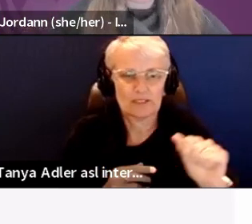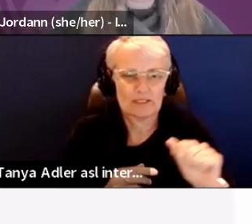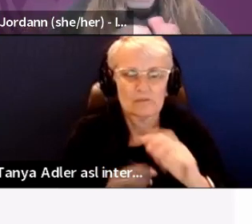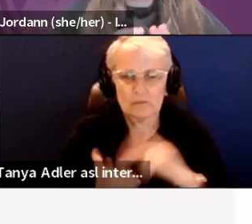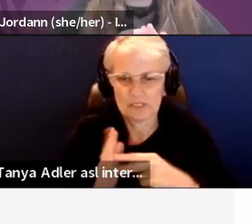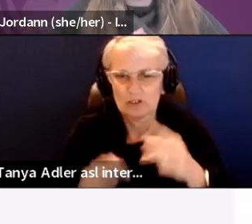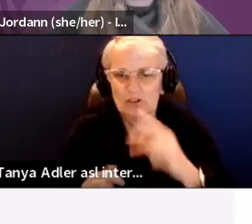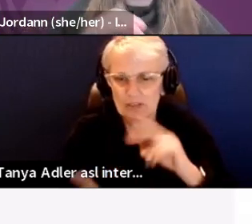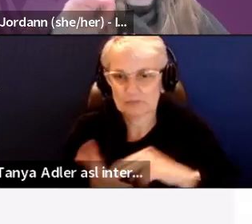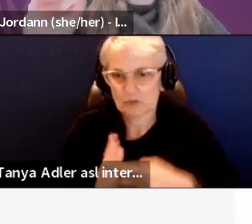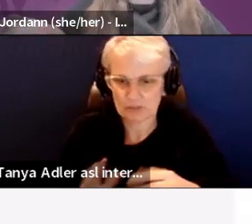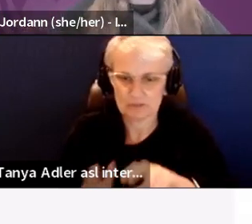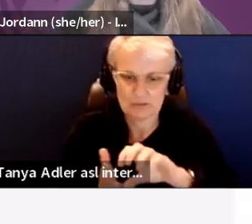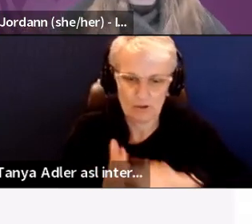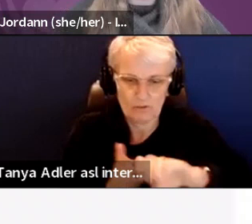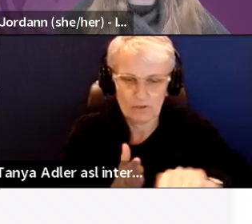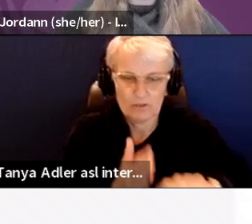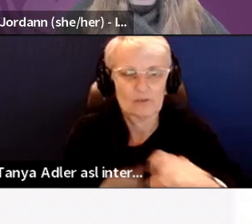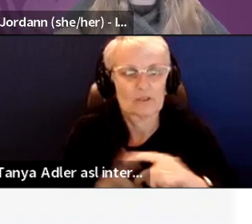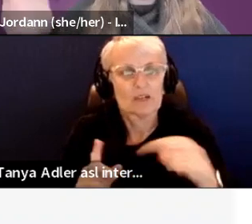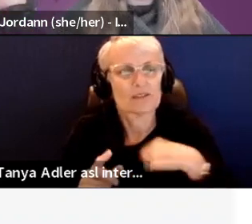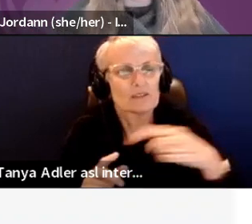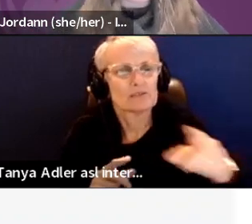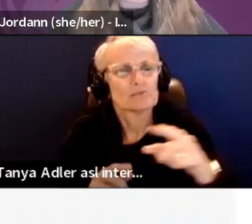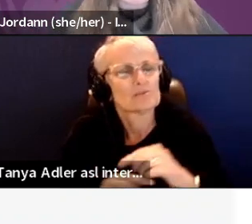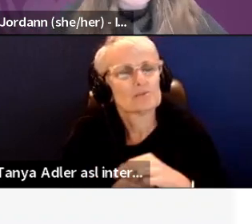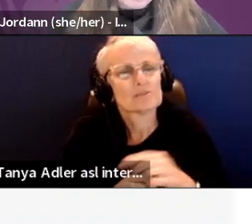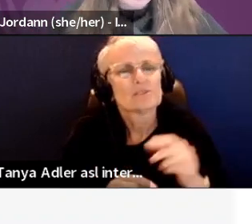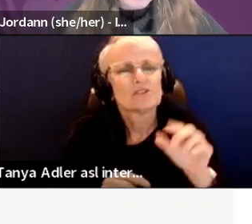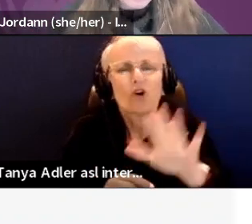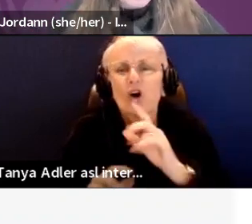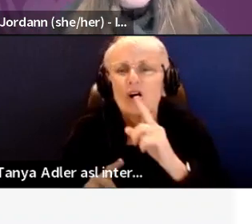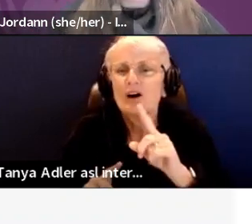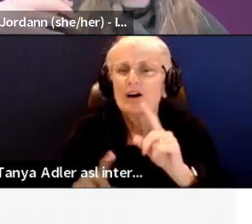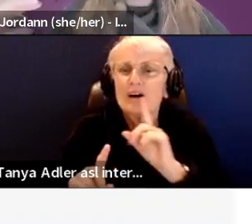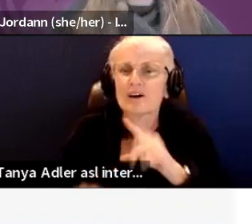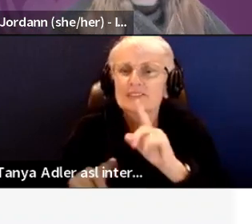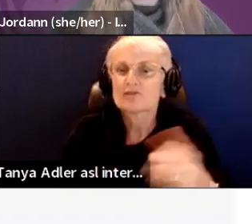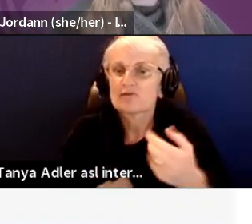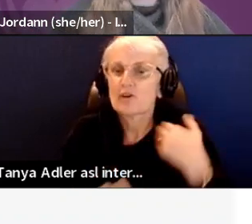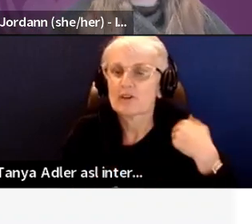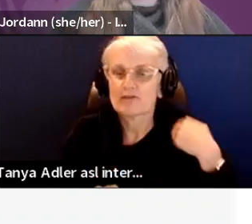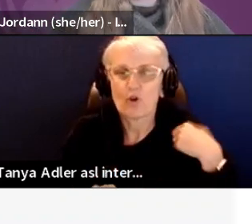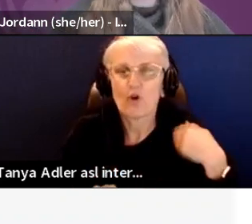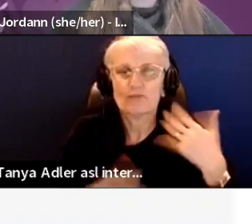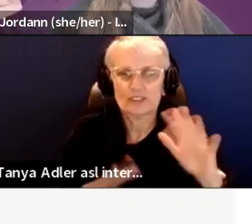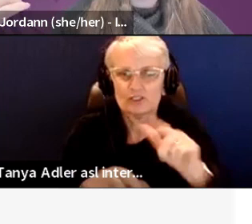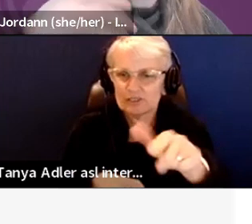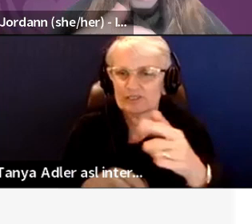intentionally. So unless you've done that, your eligibility answers from last time were probably saved and you can proceed right to the